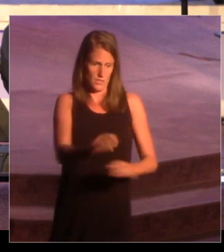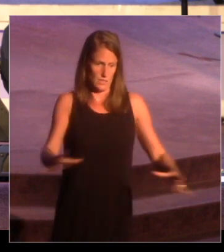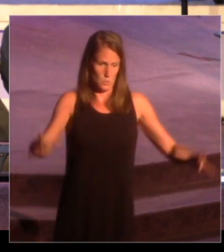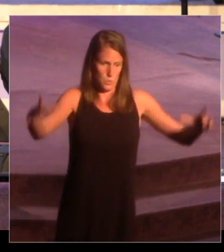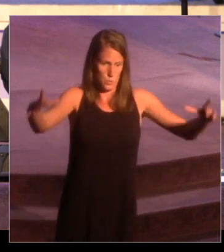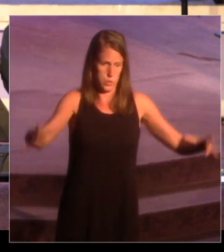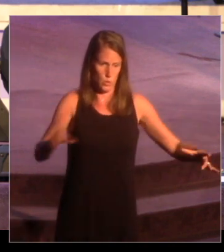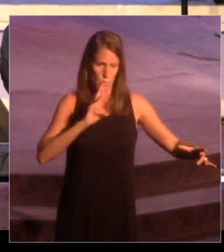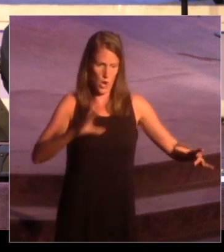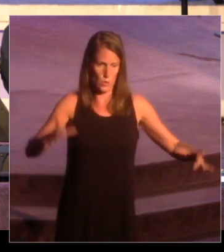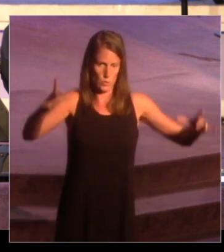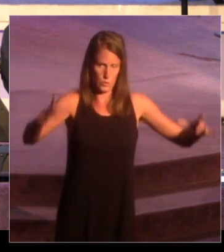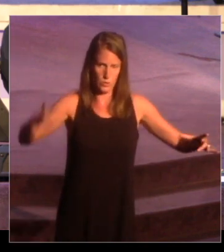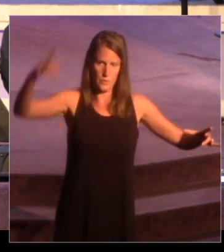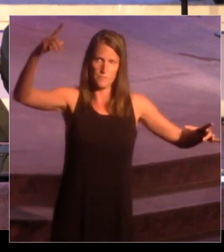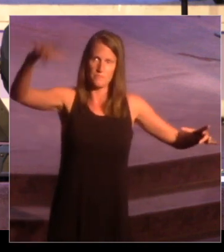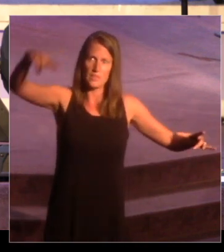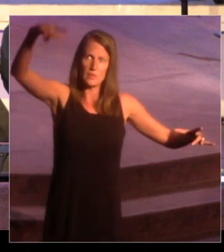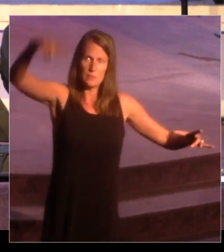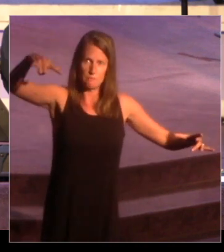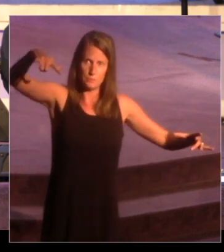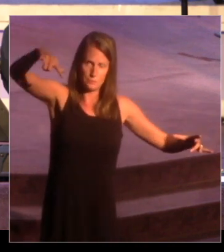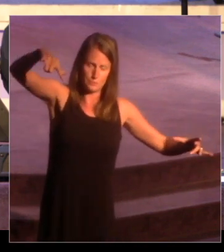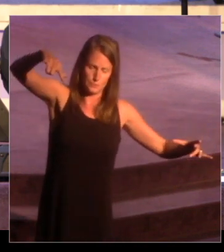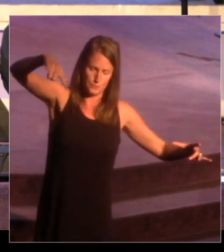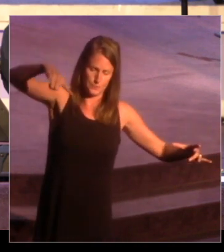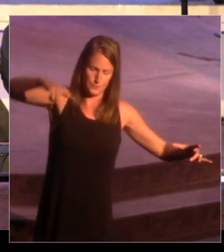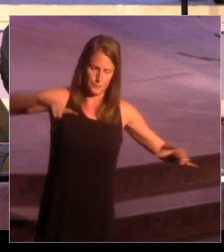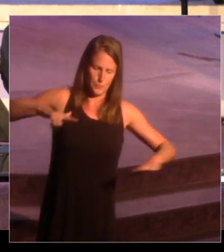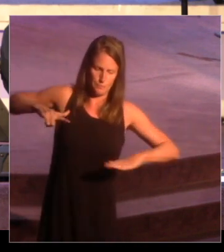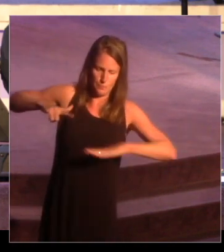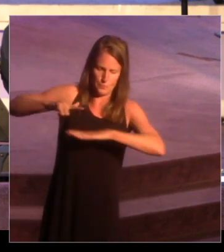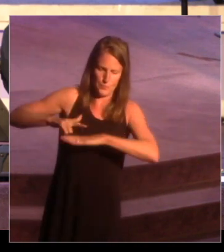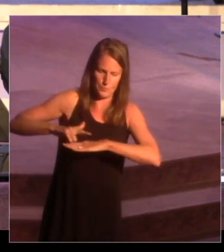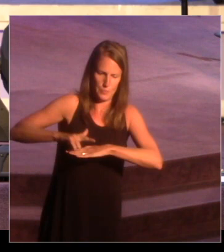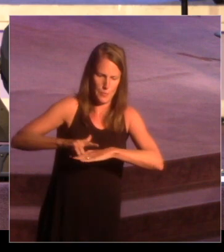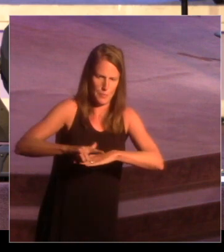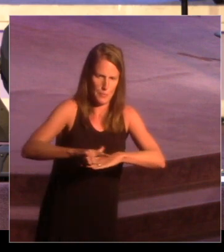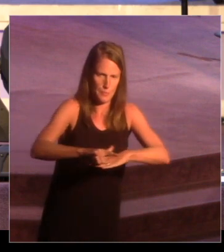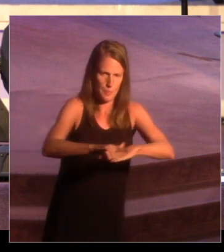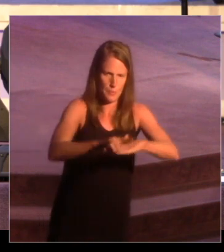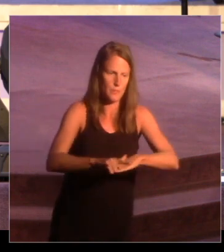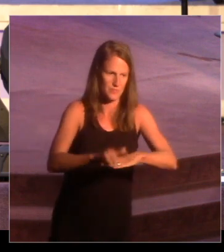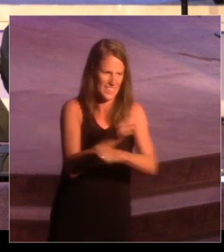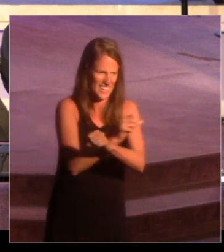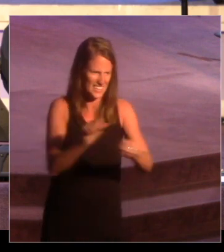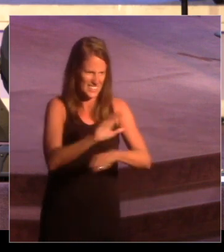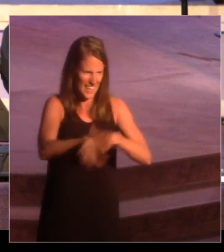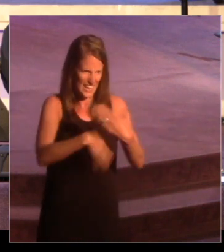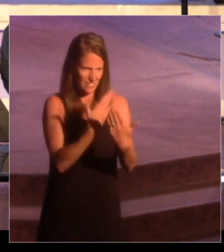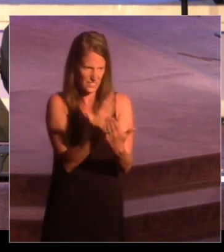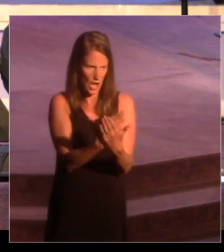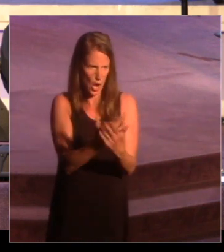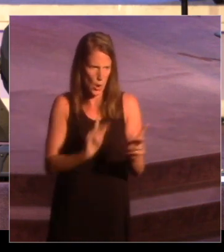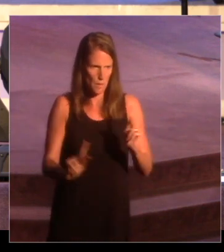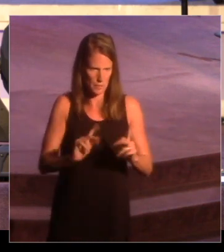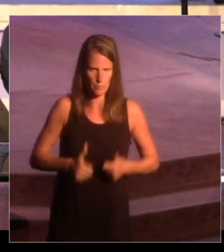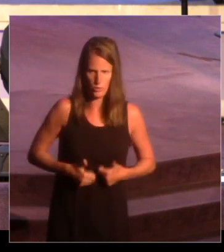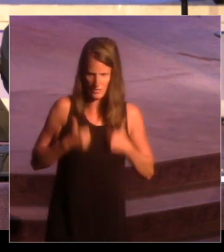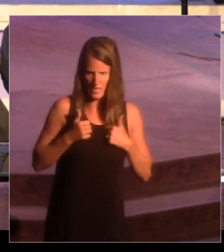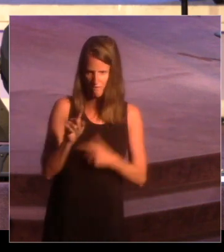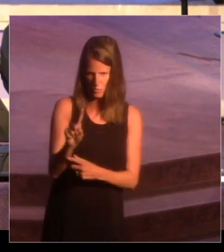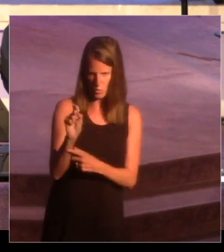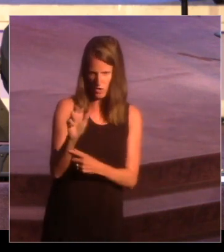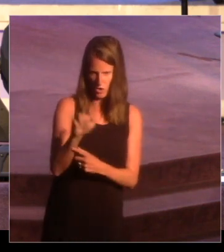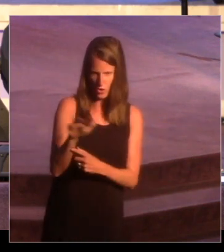river. So he does a very difficult procedure. He lands on the Hudson River and ends up saving all 133 passengers on the